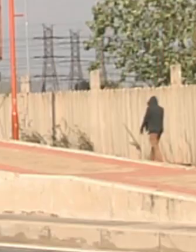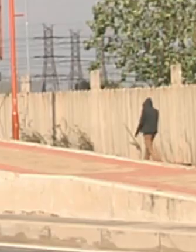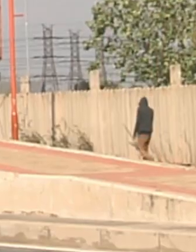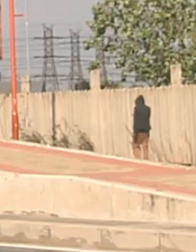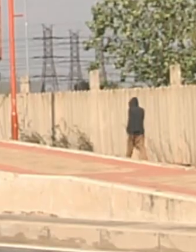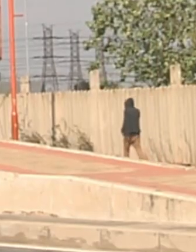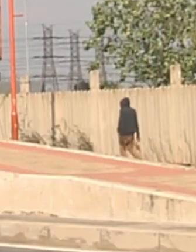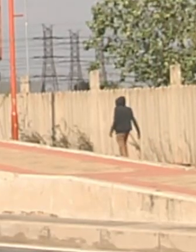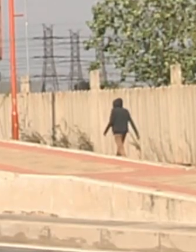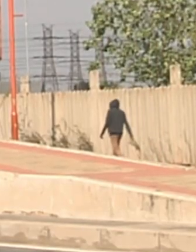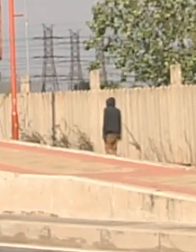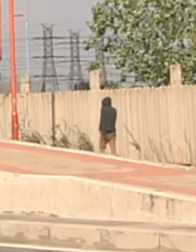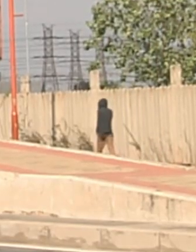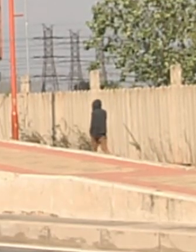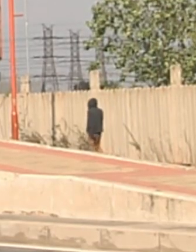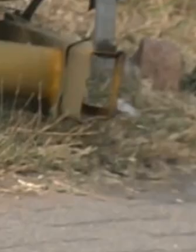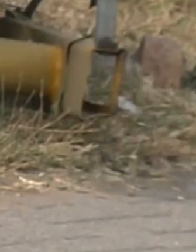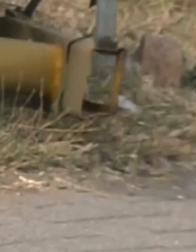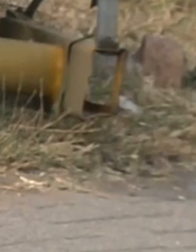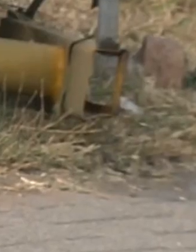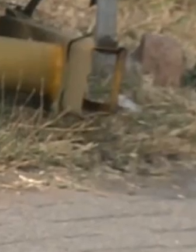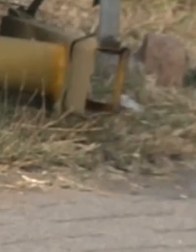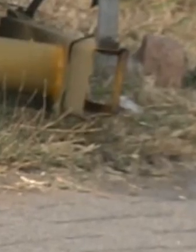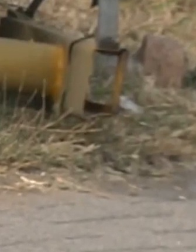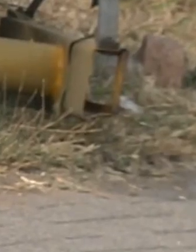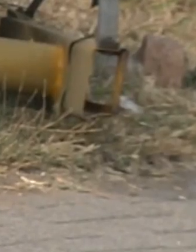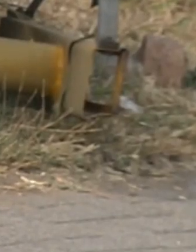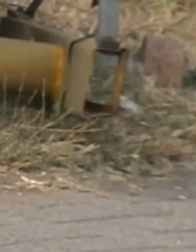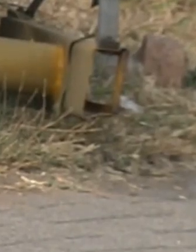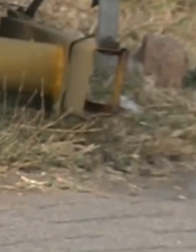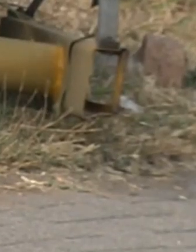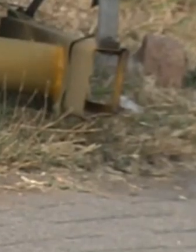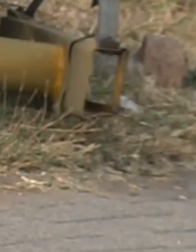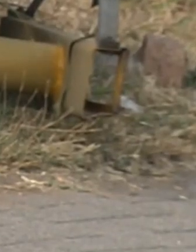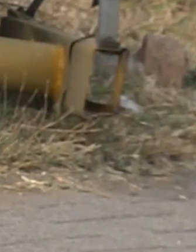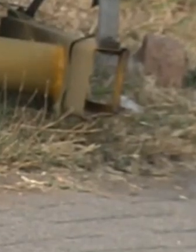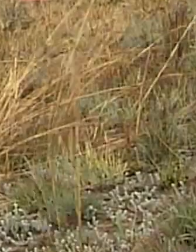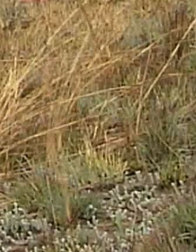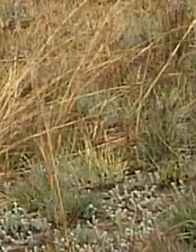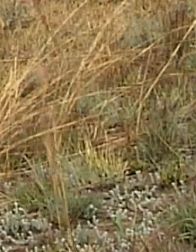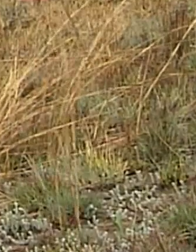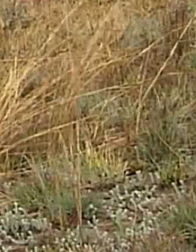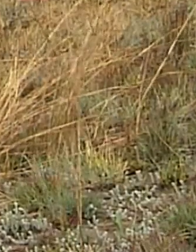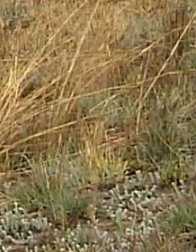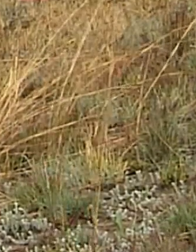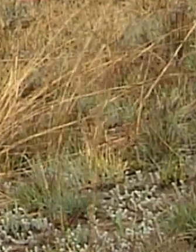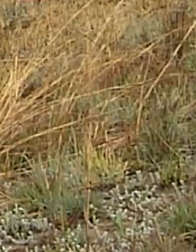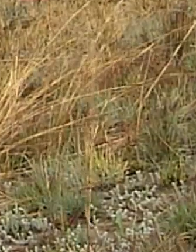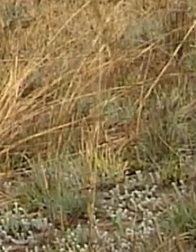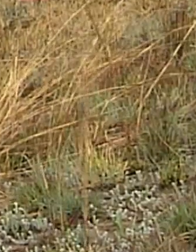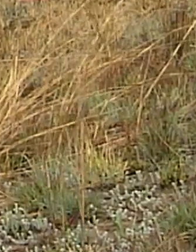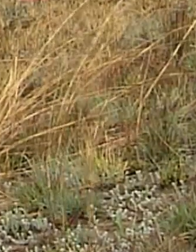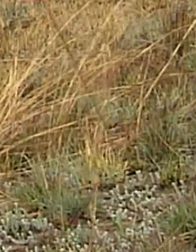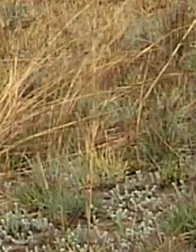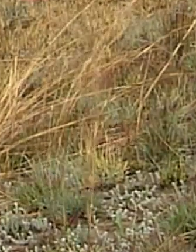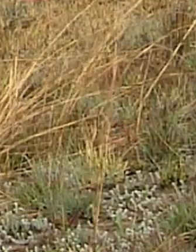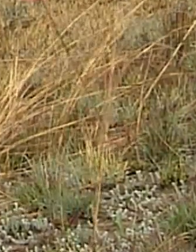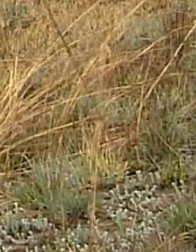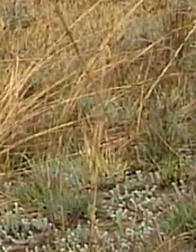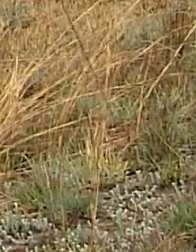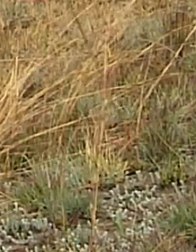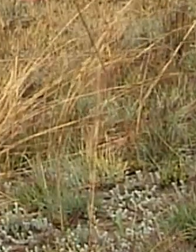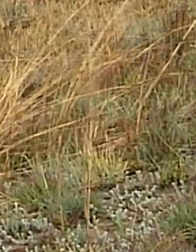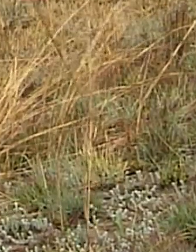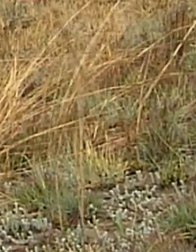sight. Train stations and bus depots are vandalized. Traffic lights and streetlight poles are down, and scrapyards are now becoming